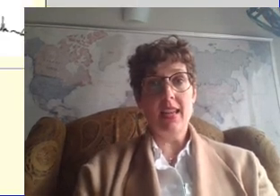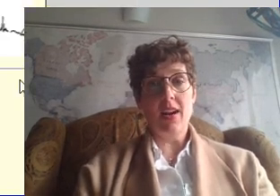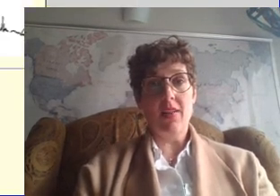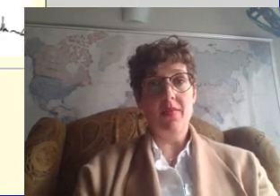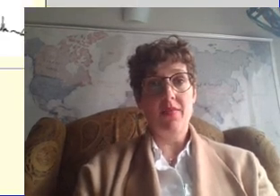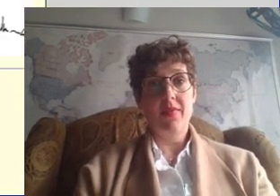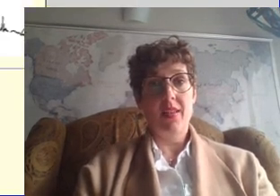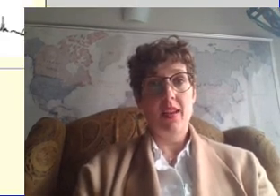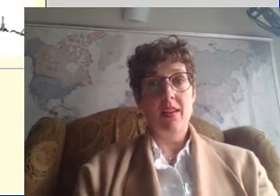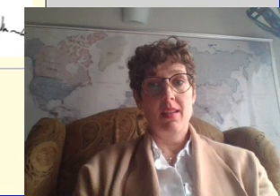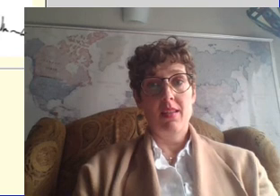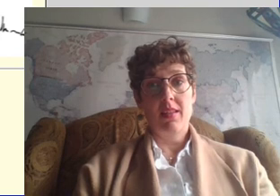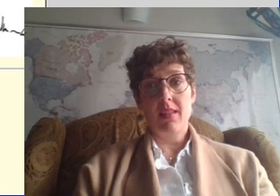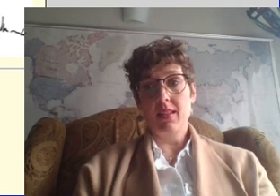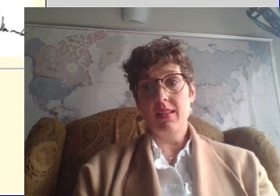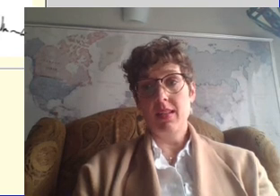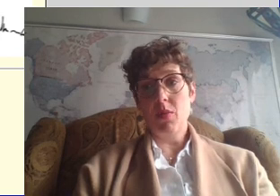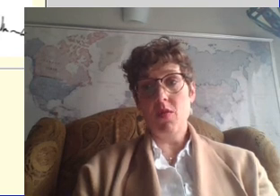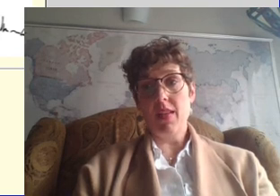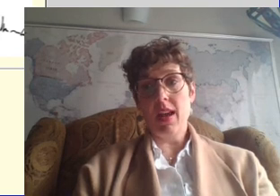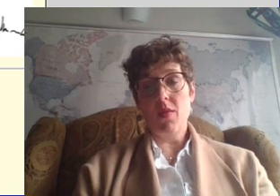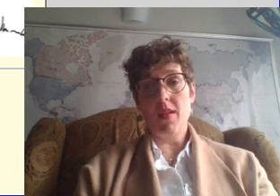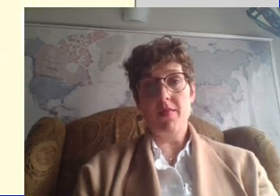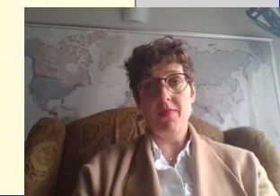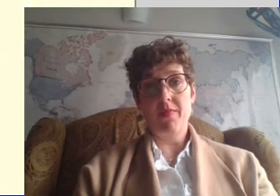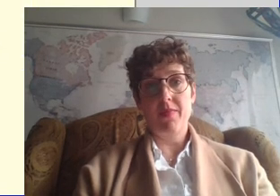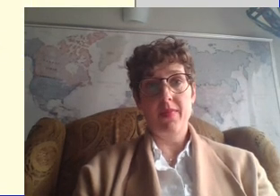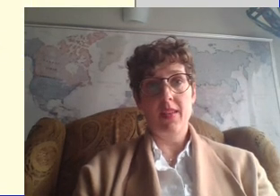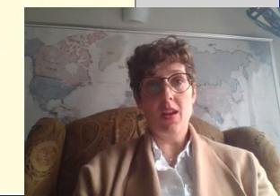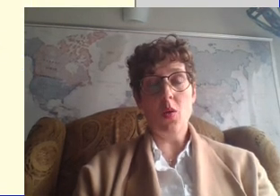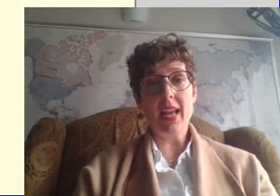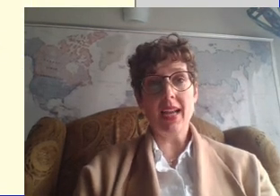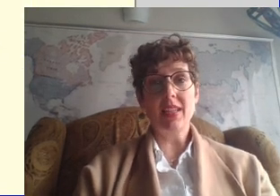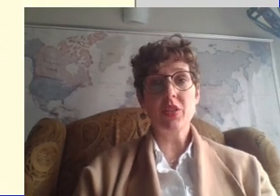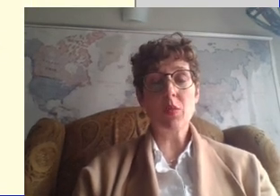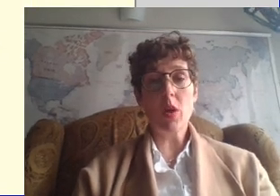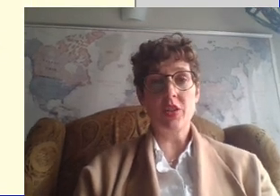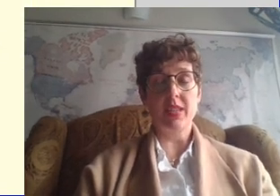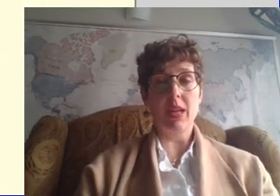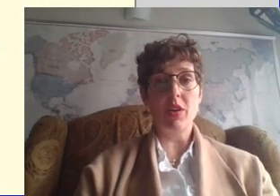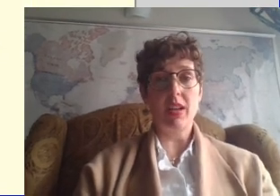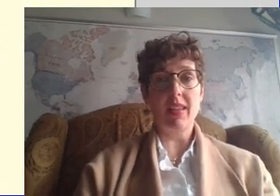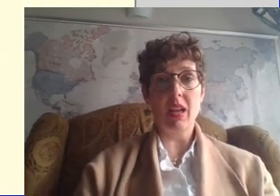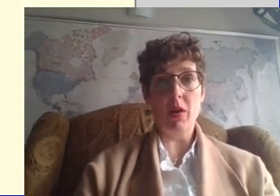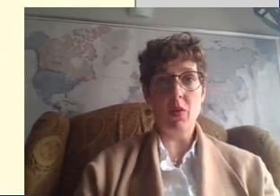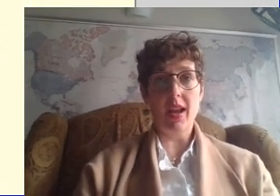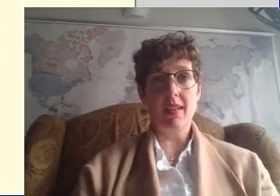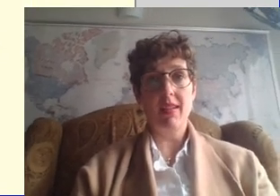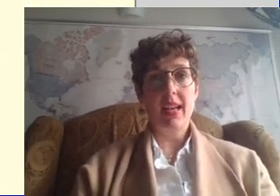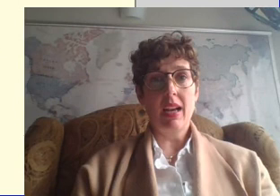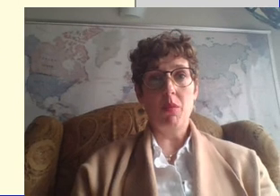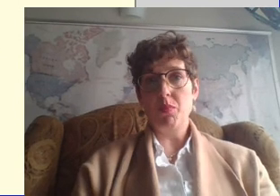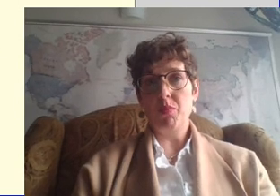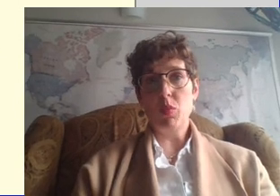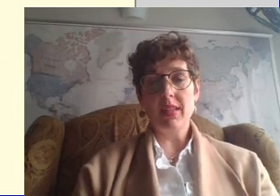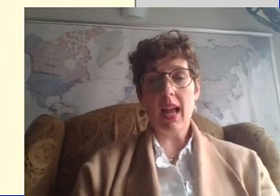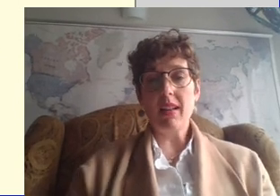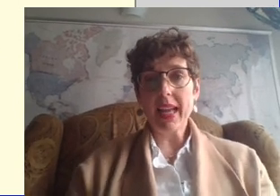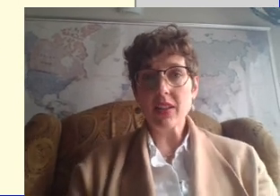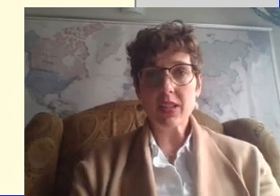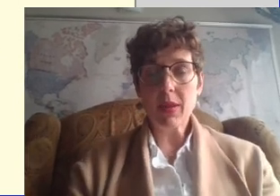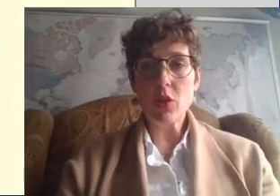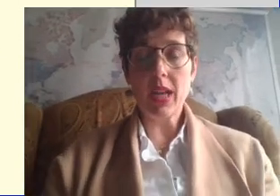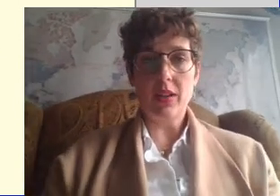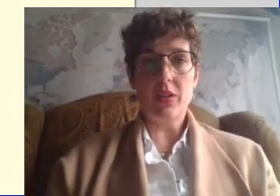Let's see here. Let's skip over that one. Okay, guys, here's some questions I want you to think about, okay?